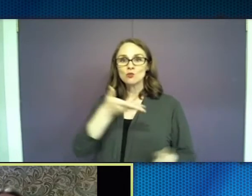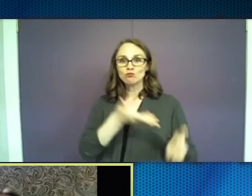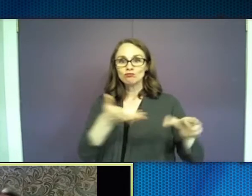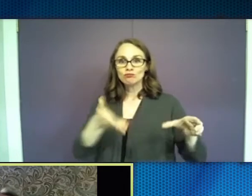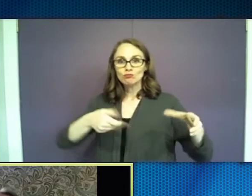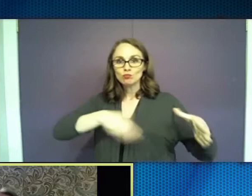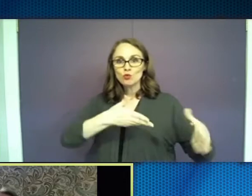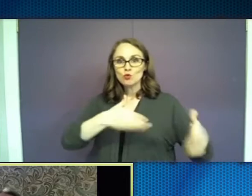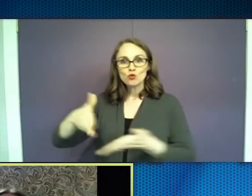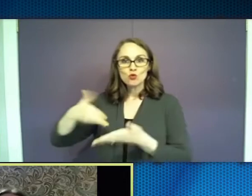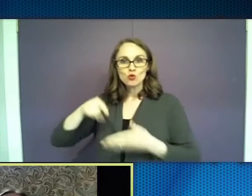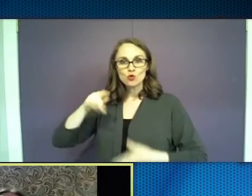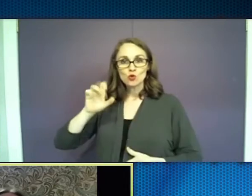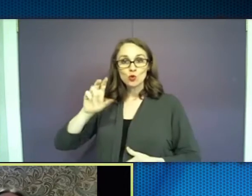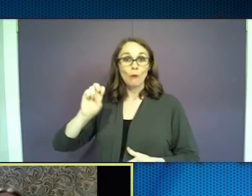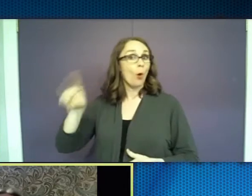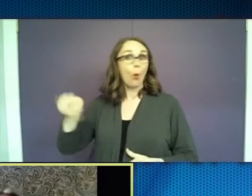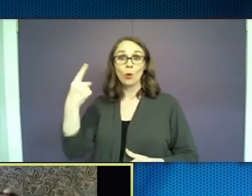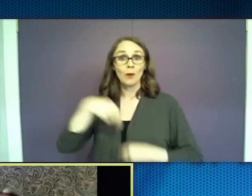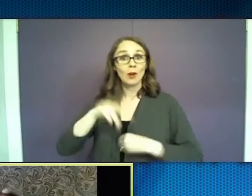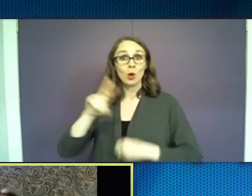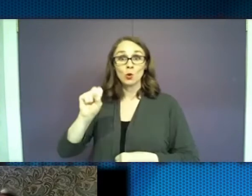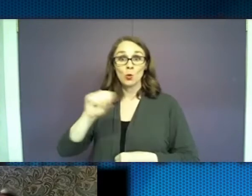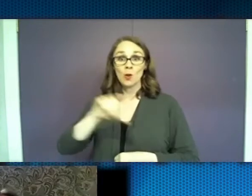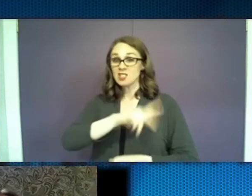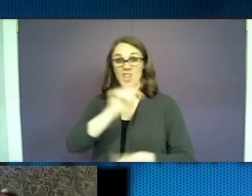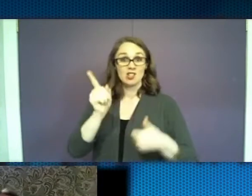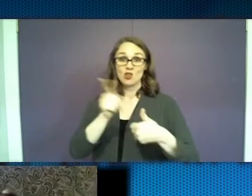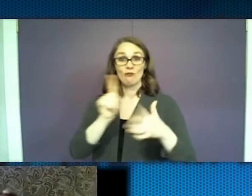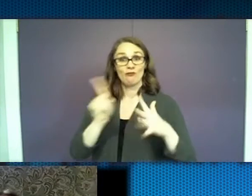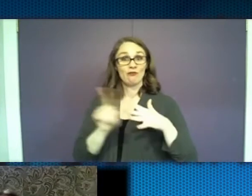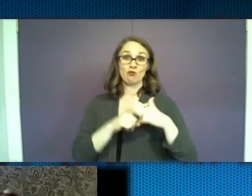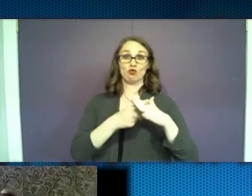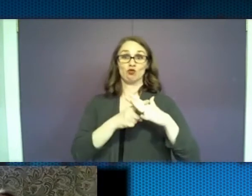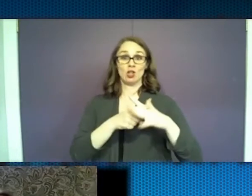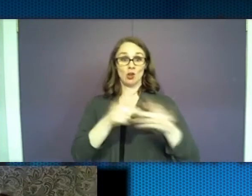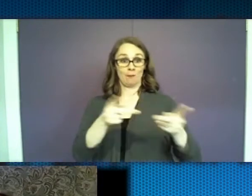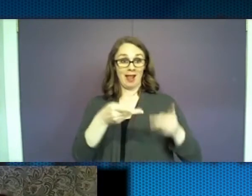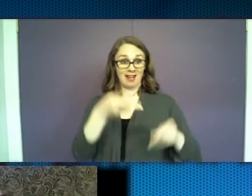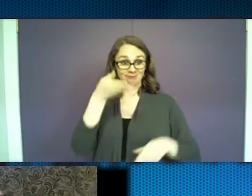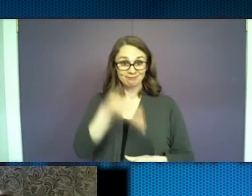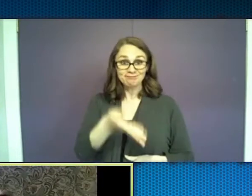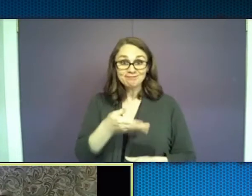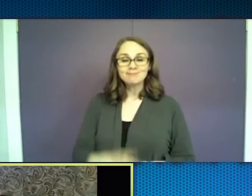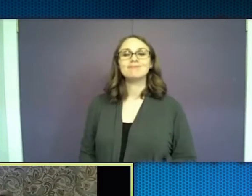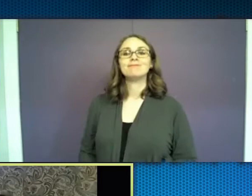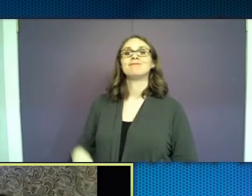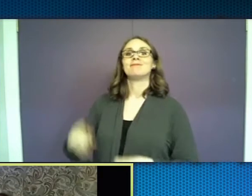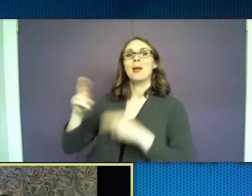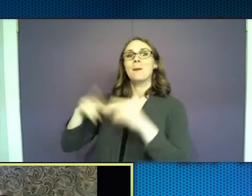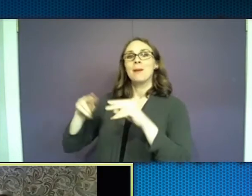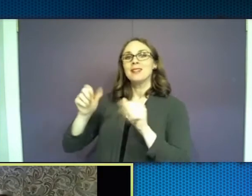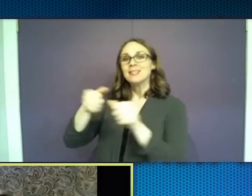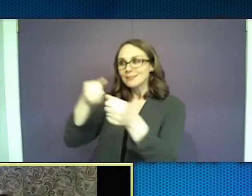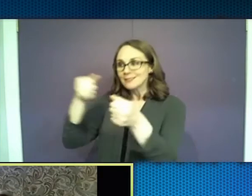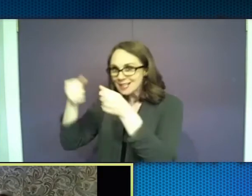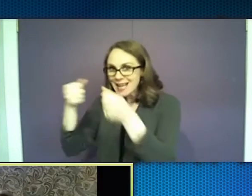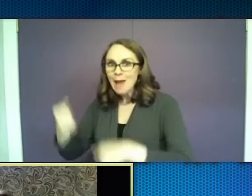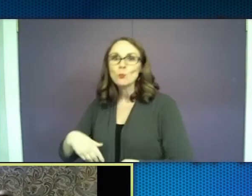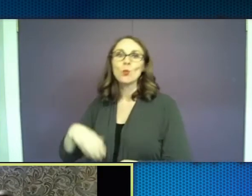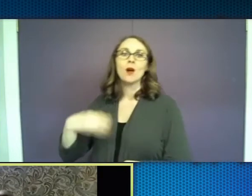only one in the United States in its original position, which is amazing. There's also built-in cabinetry that's original